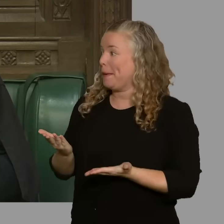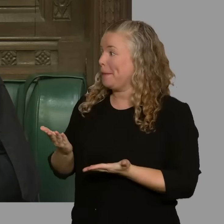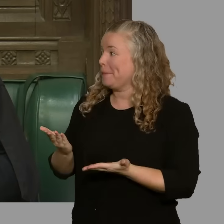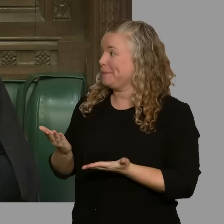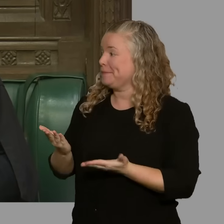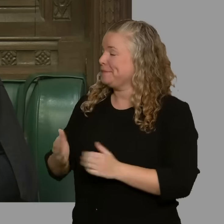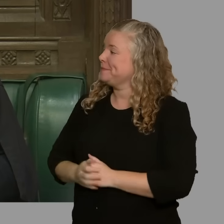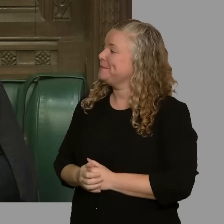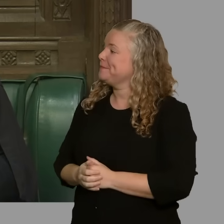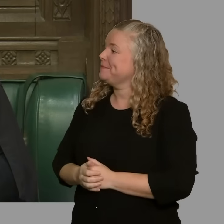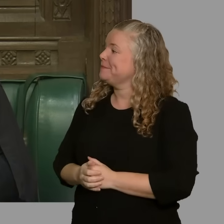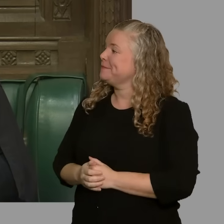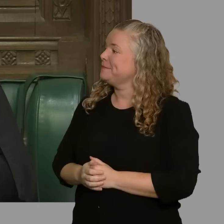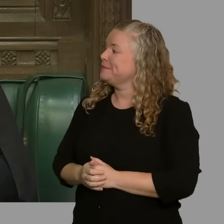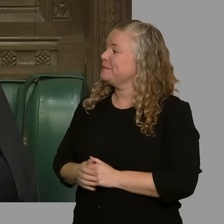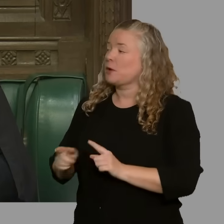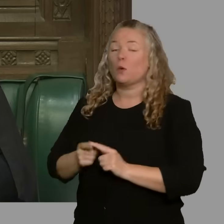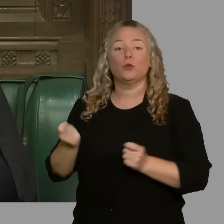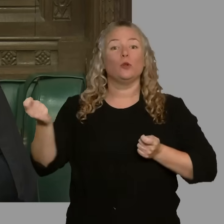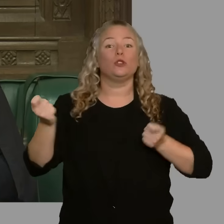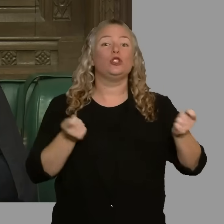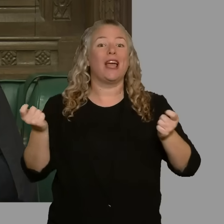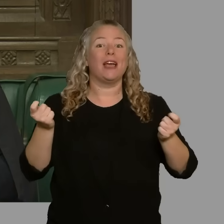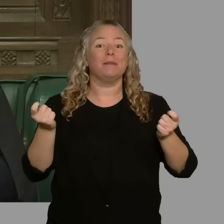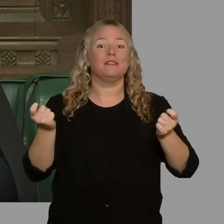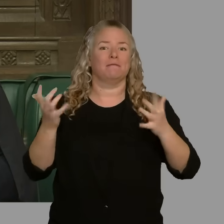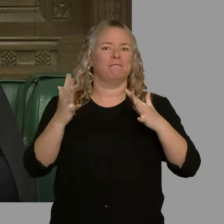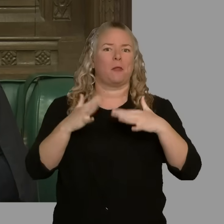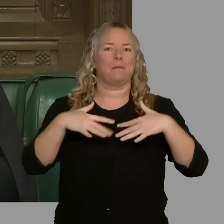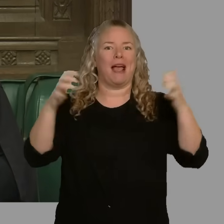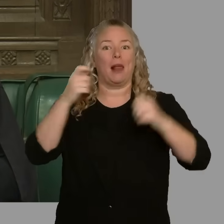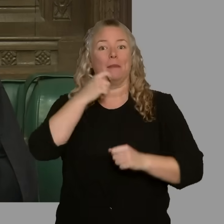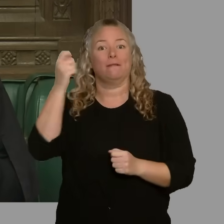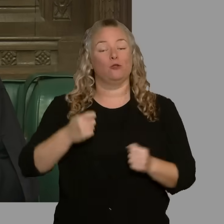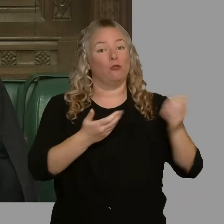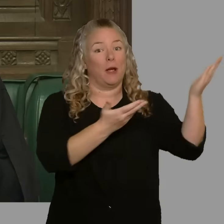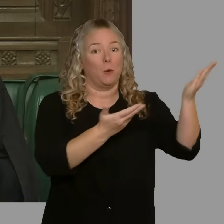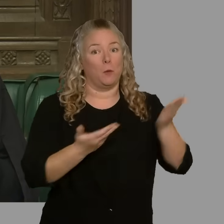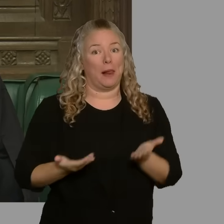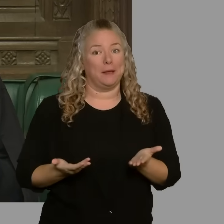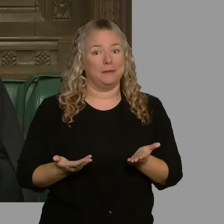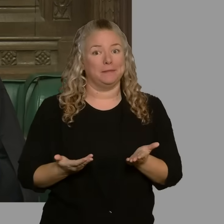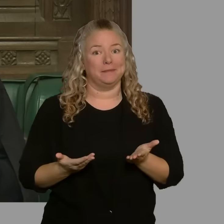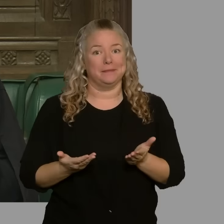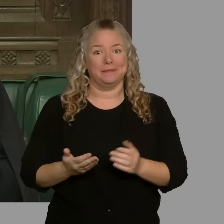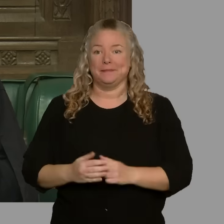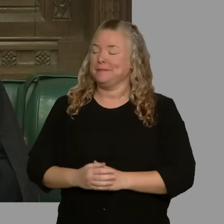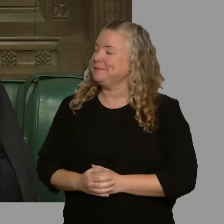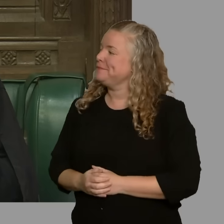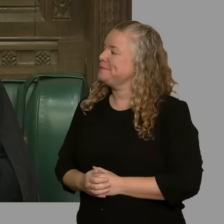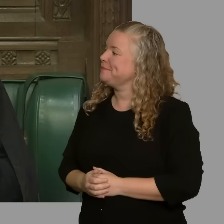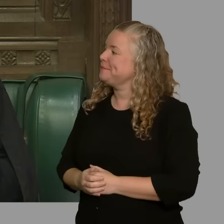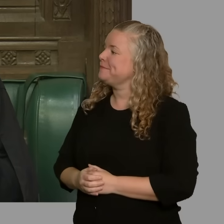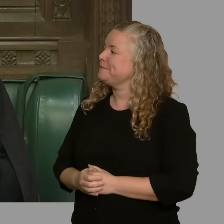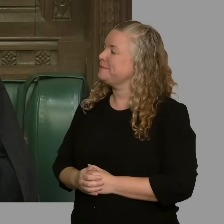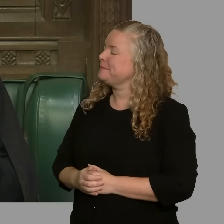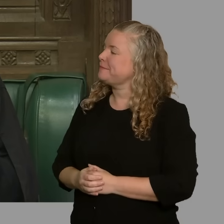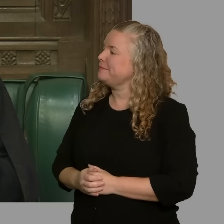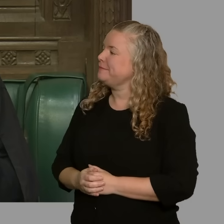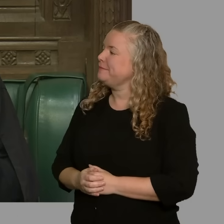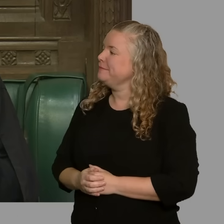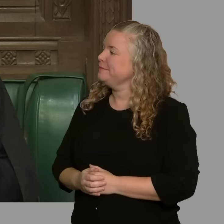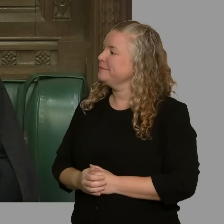Members will also know that today marks the 4th anniversary of the death of our friend and colleague Sir David Amess, who was